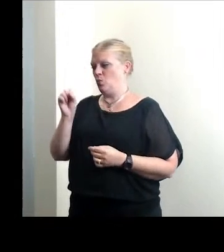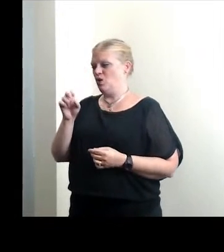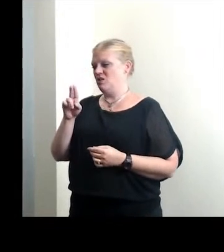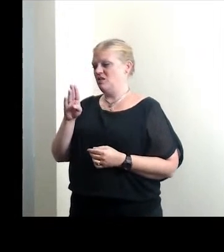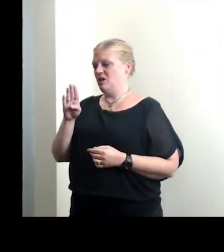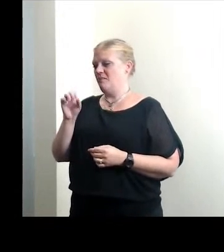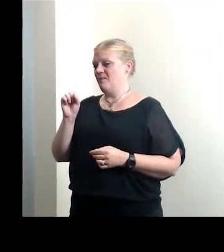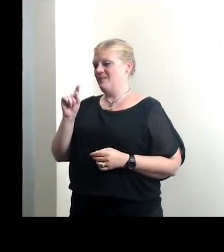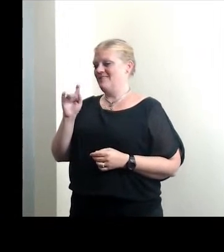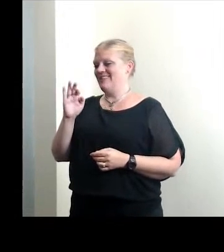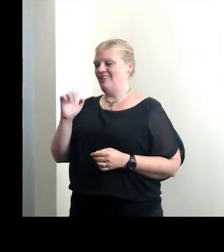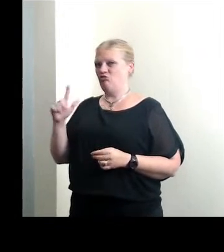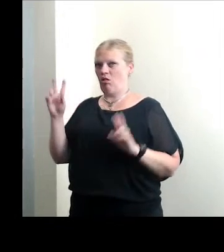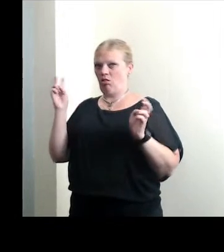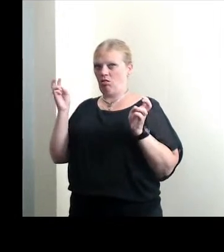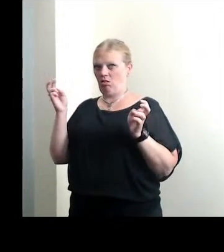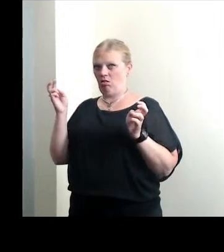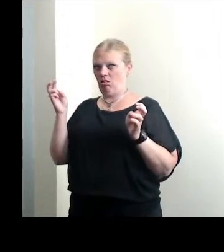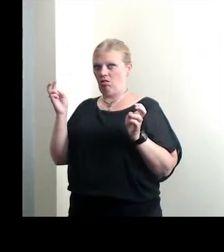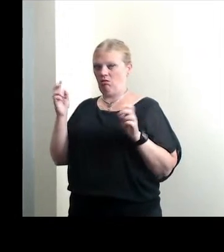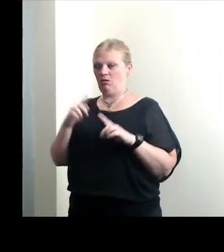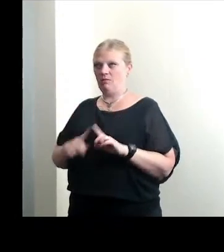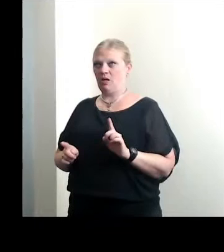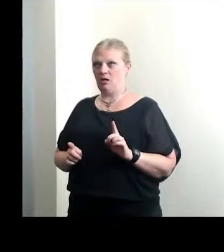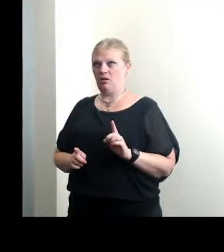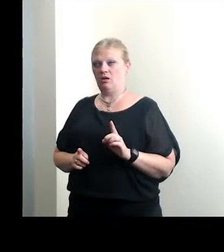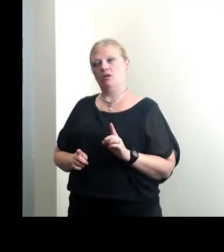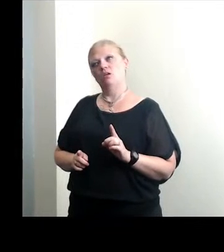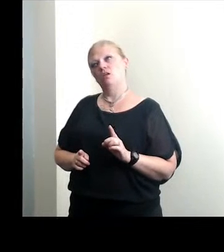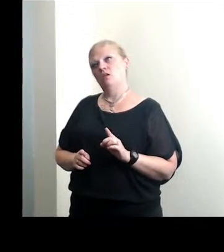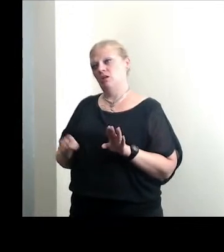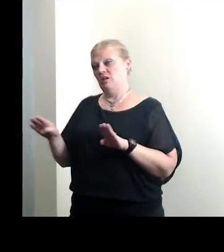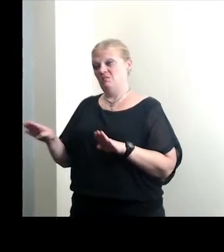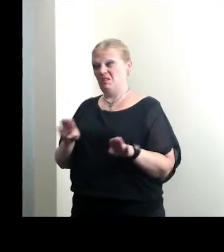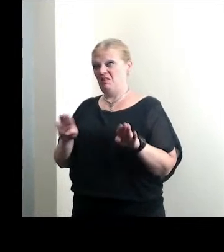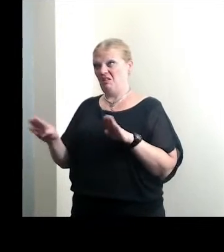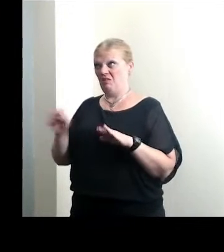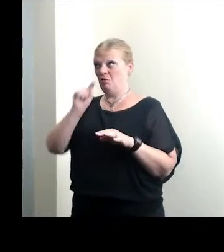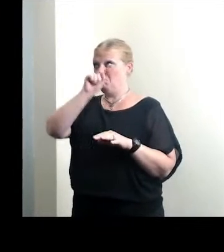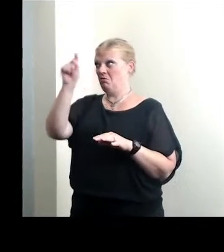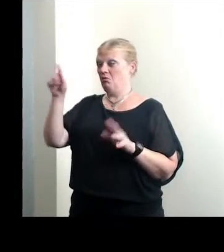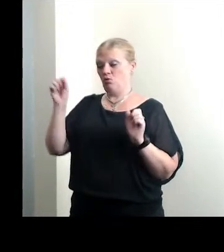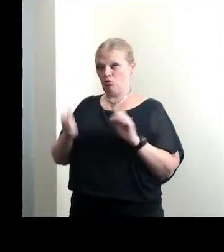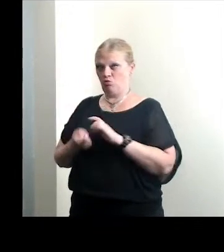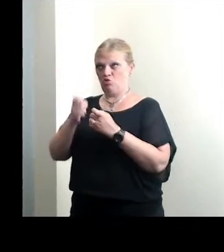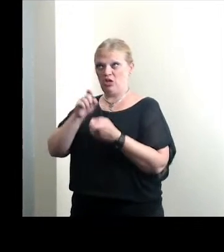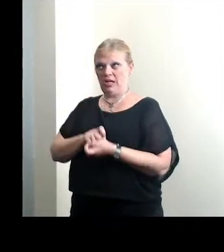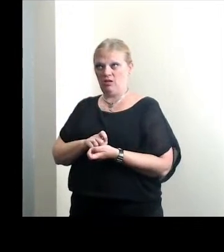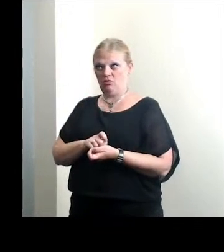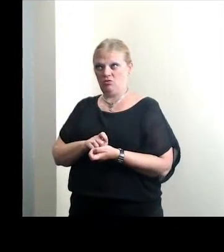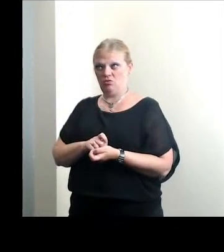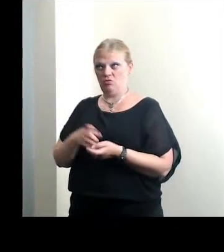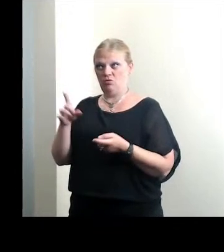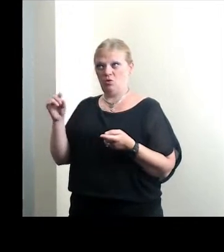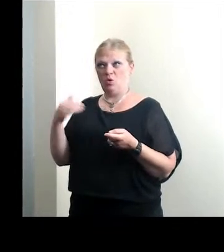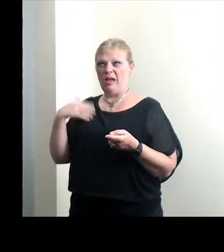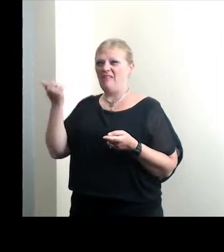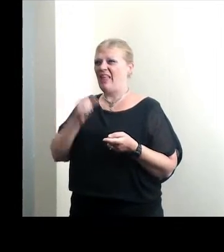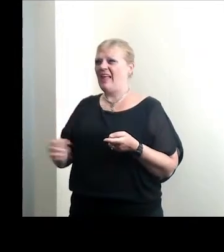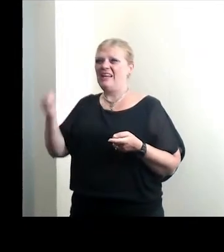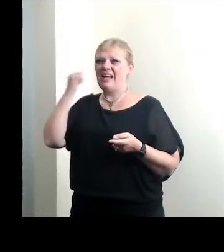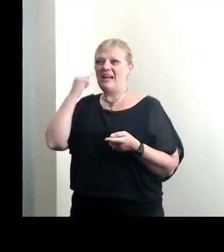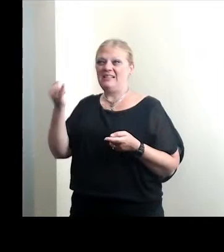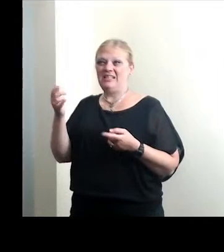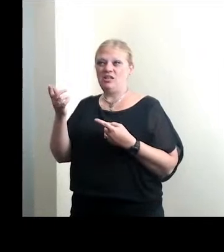but based off the current track, and we know that behavior out there could certainly change things, but do you have any idea as